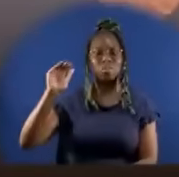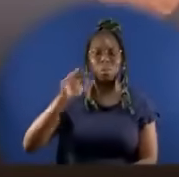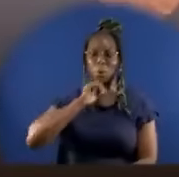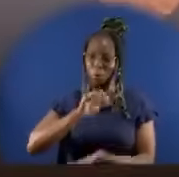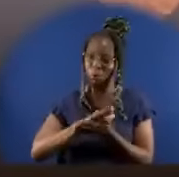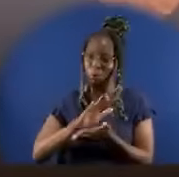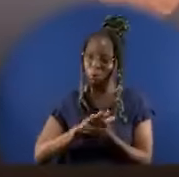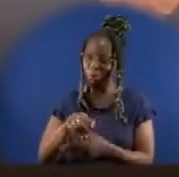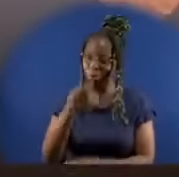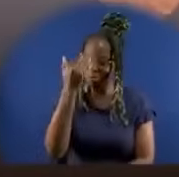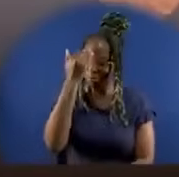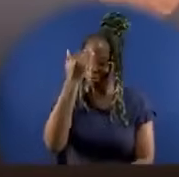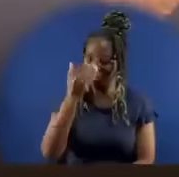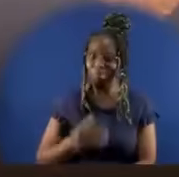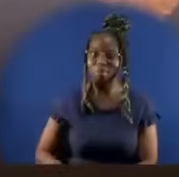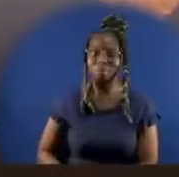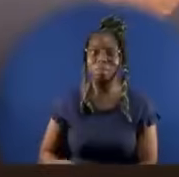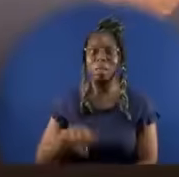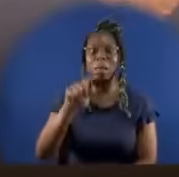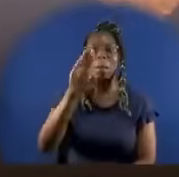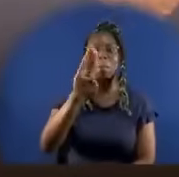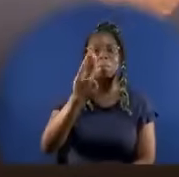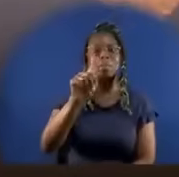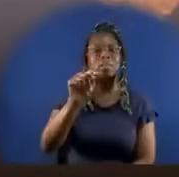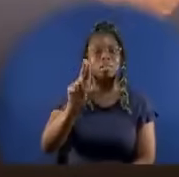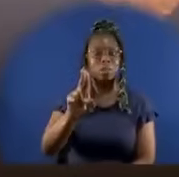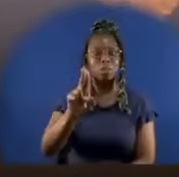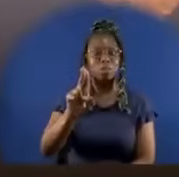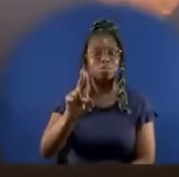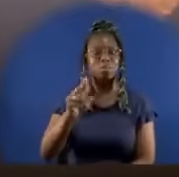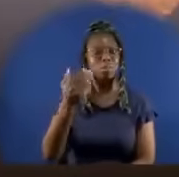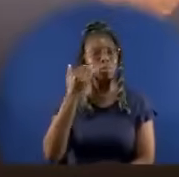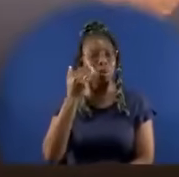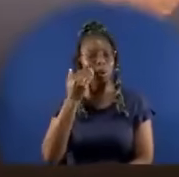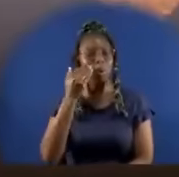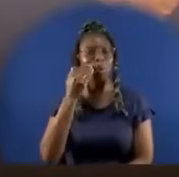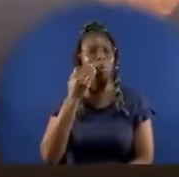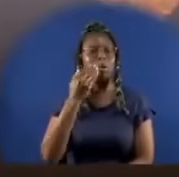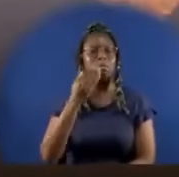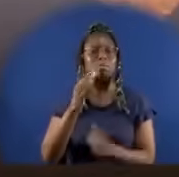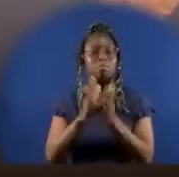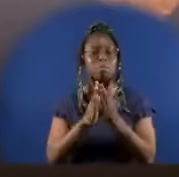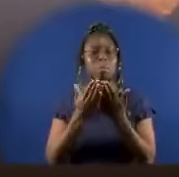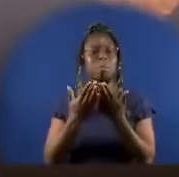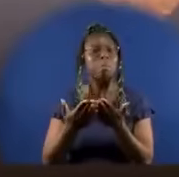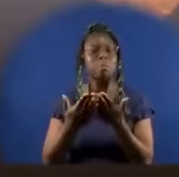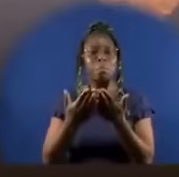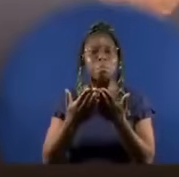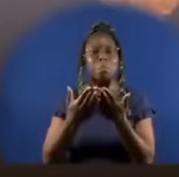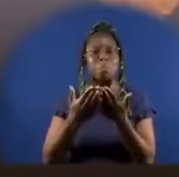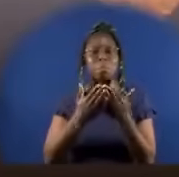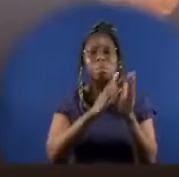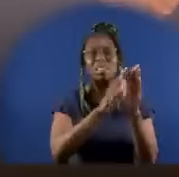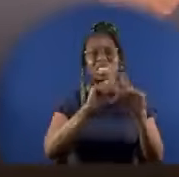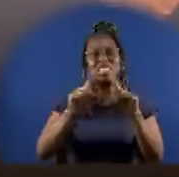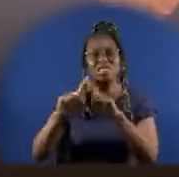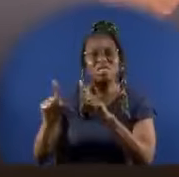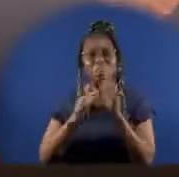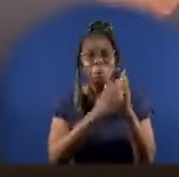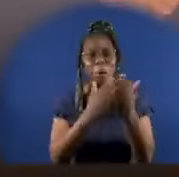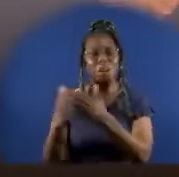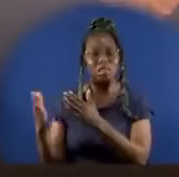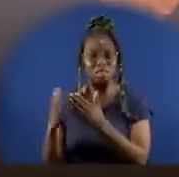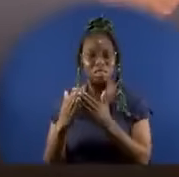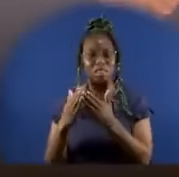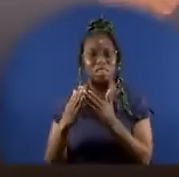Old school. And BTU was where you learned where the books of the Bible were, so you didn't get confused with Luke from Leviticus. You